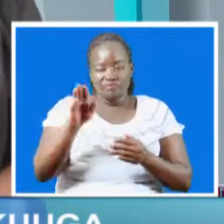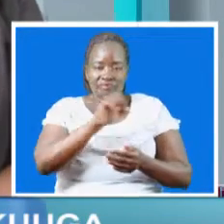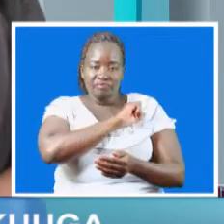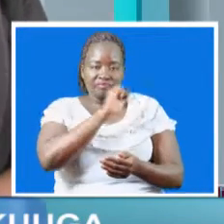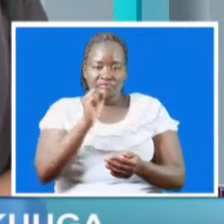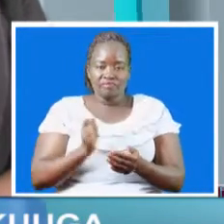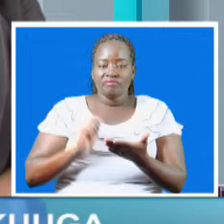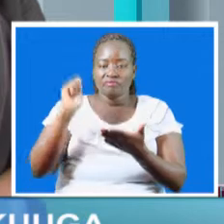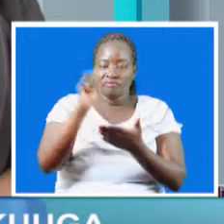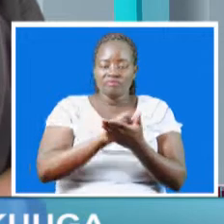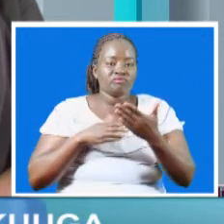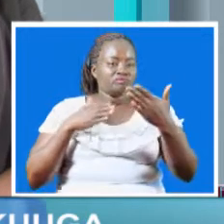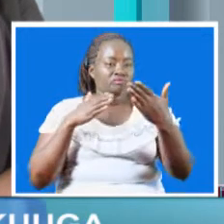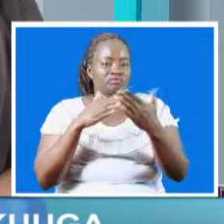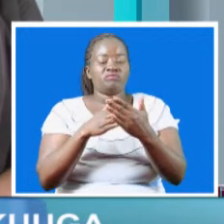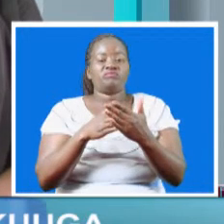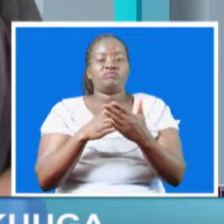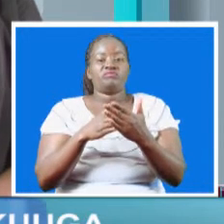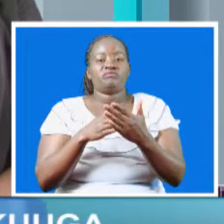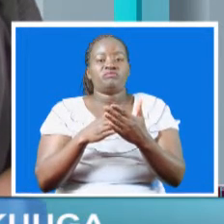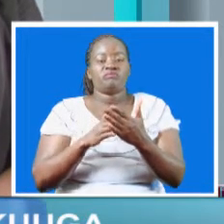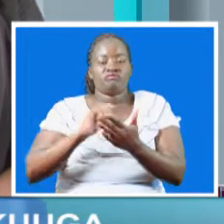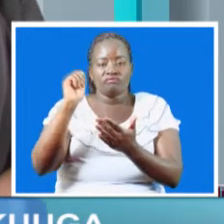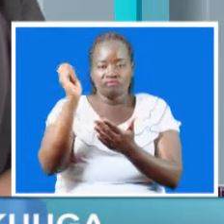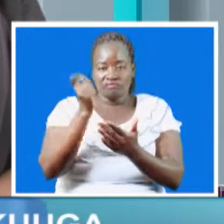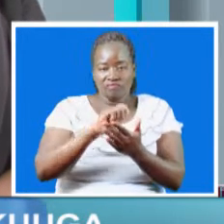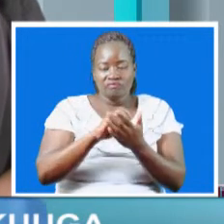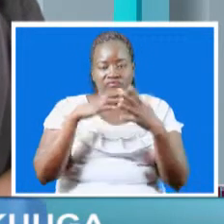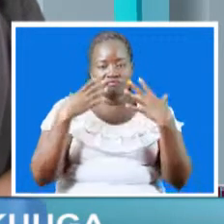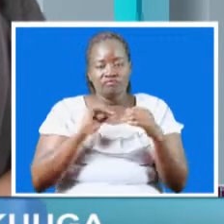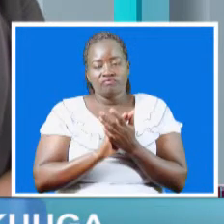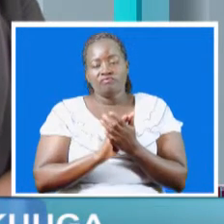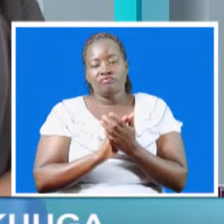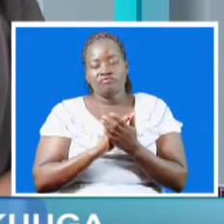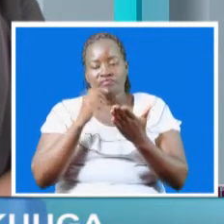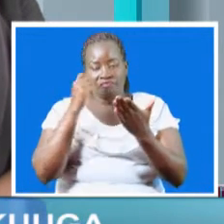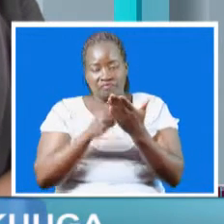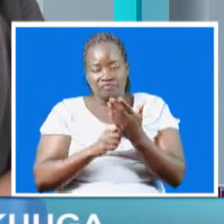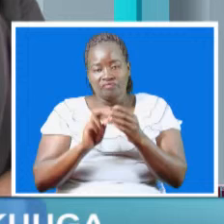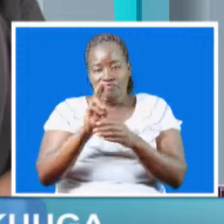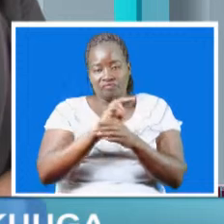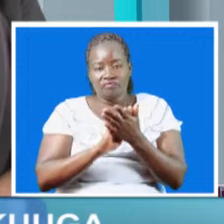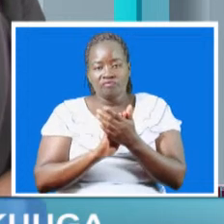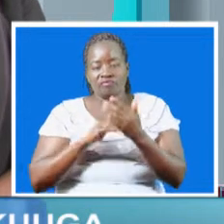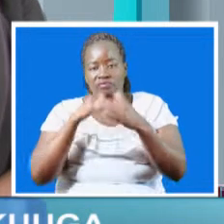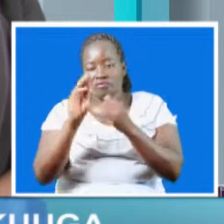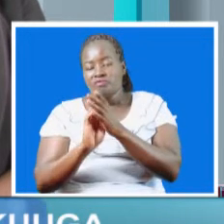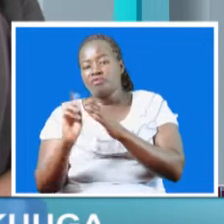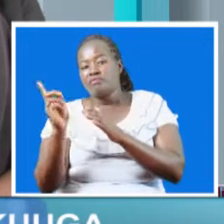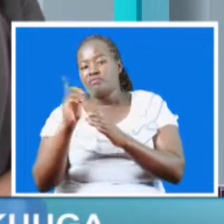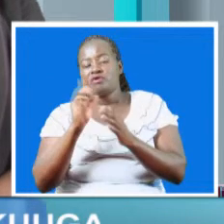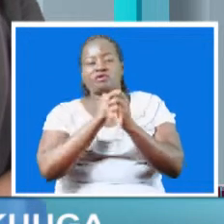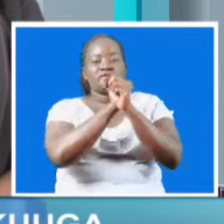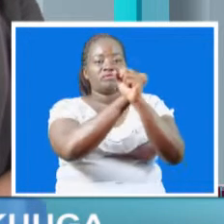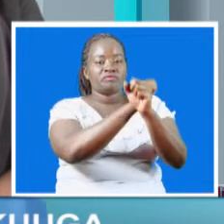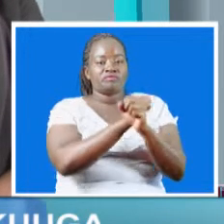ya senate ni edekithetie gutirio kwa mihango ya wadekithia wa mwigena jira ya kireu thutha wa minister wa ugitiri wa